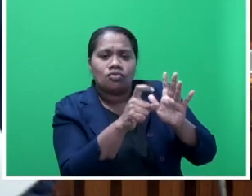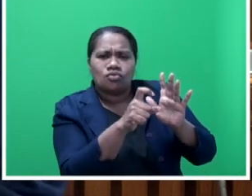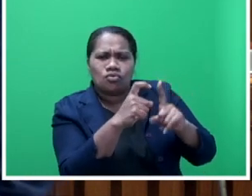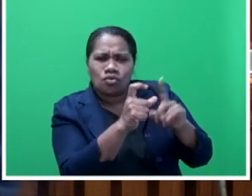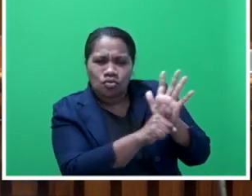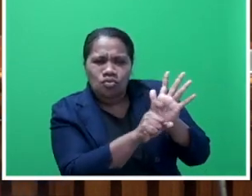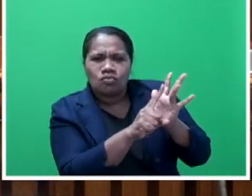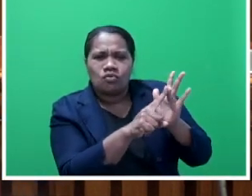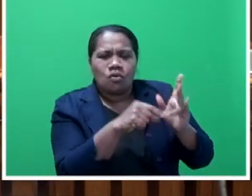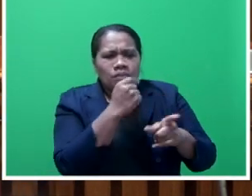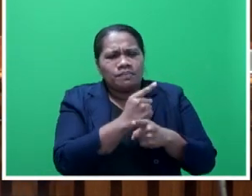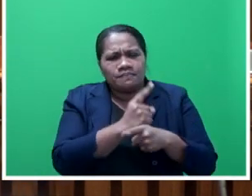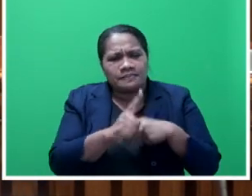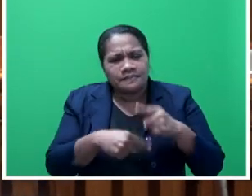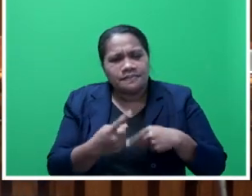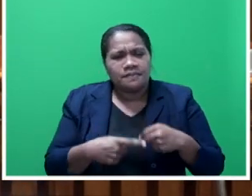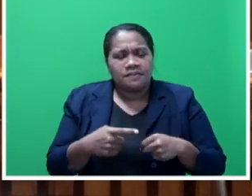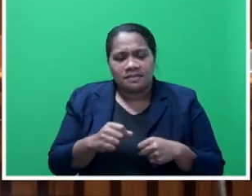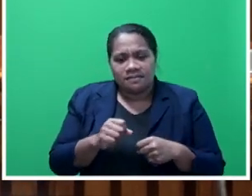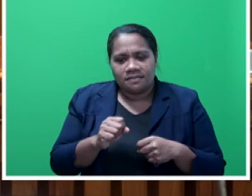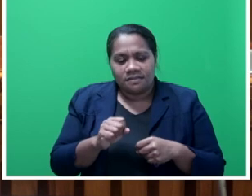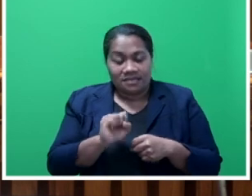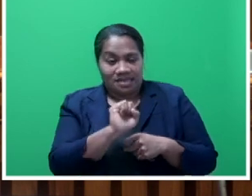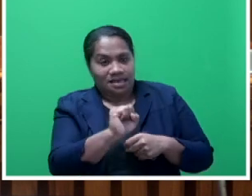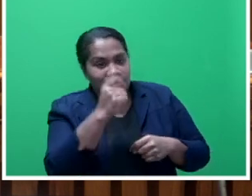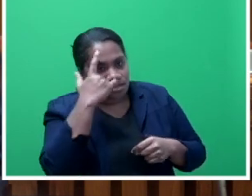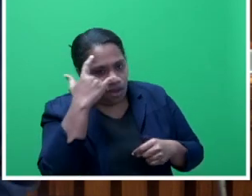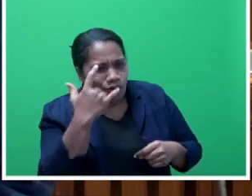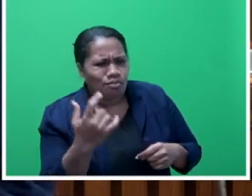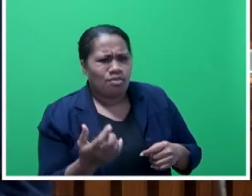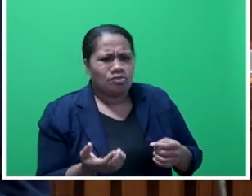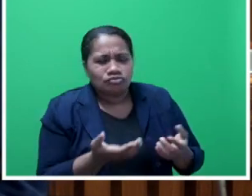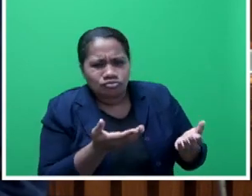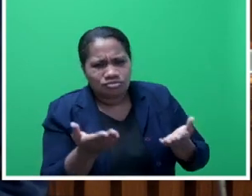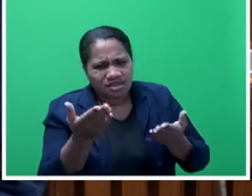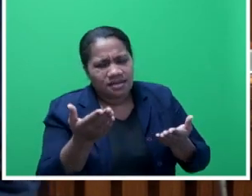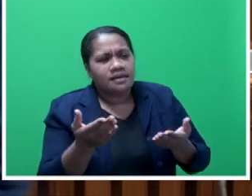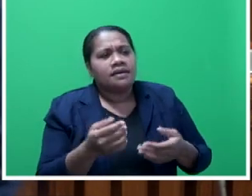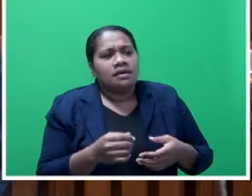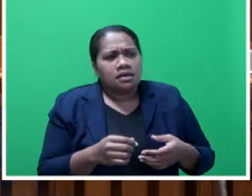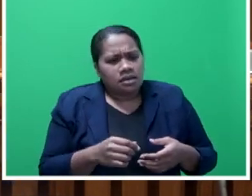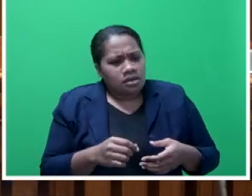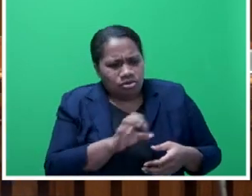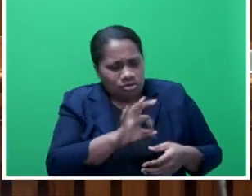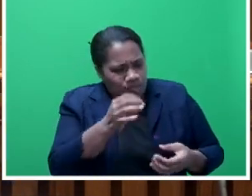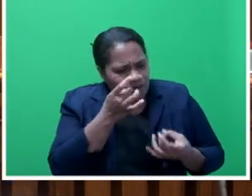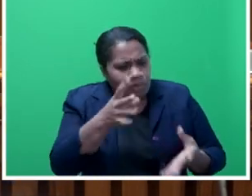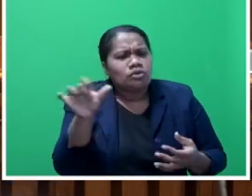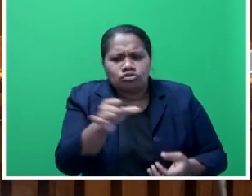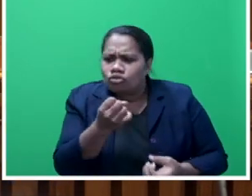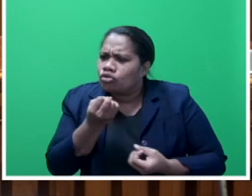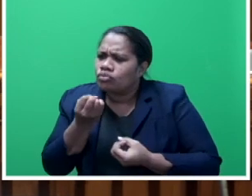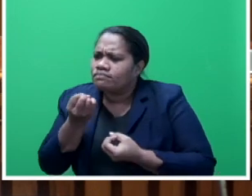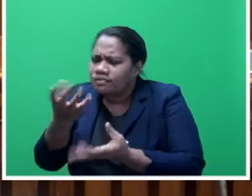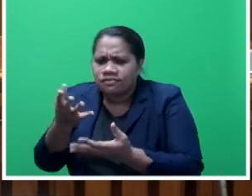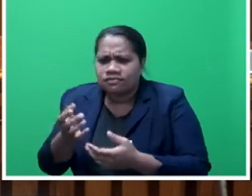the glory days. Well, firstly, he talked about this motion, not being informed. He should have talked to his whip. When we had the business committee